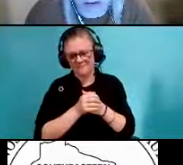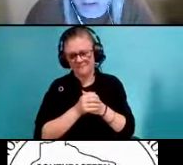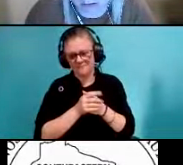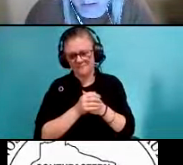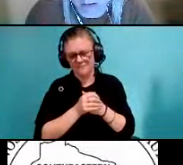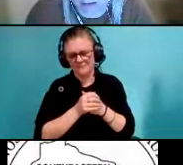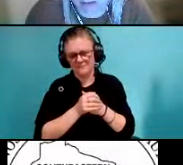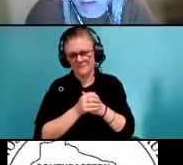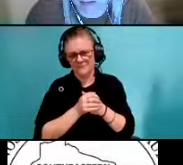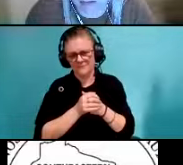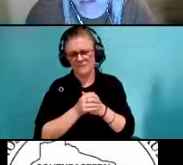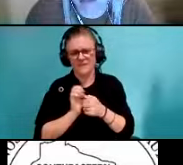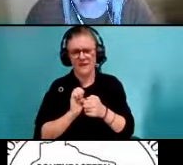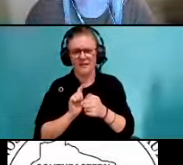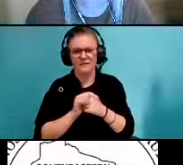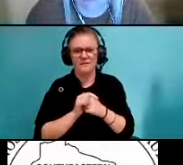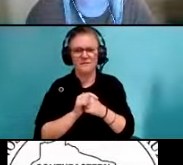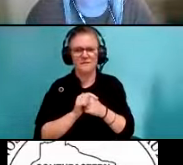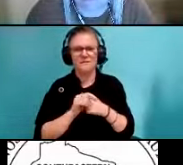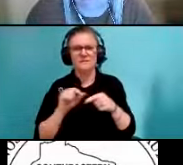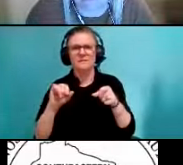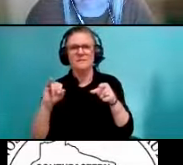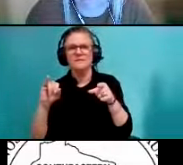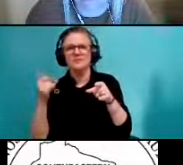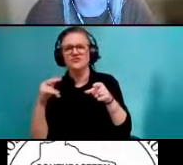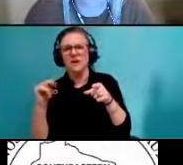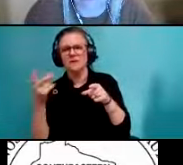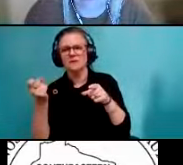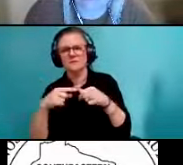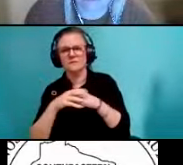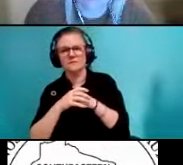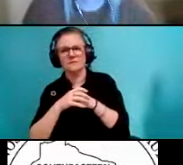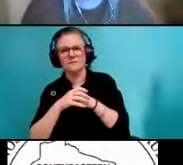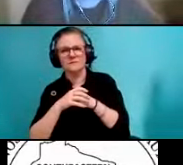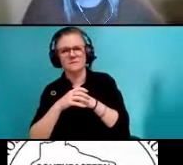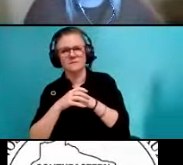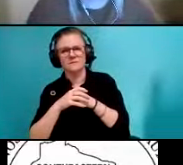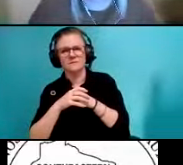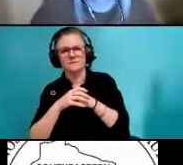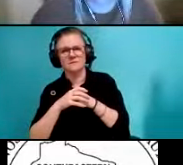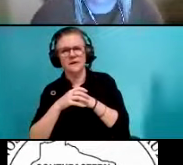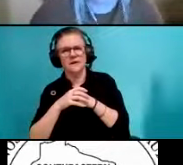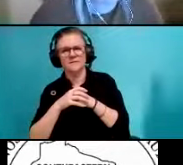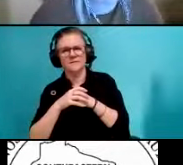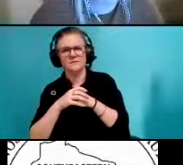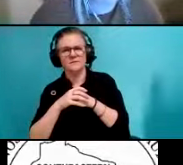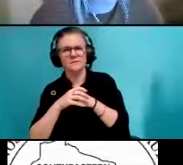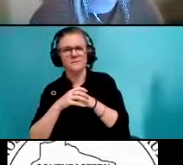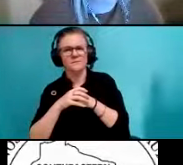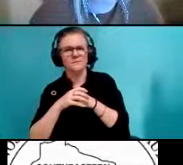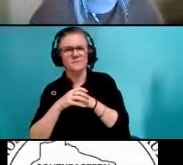Okay. And then the question from John, at least, is the next one I have, Carrie. All right. Is vehicle maintenance, storage, et